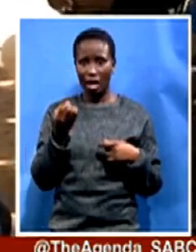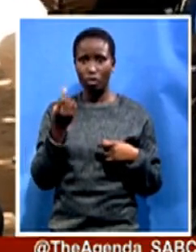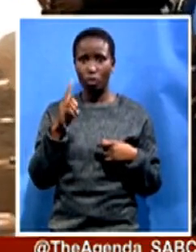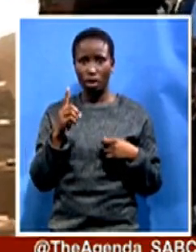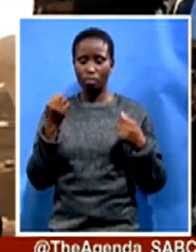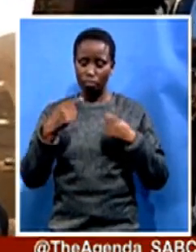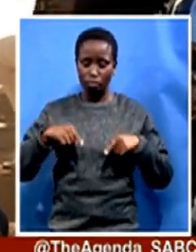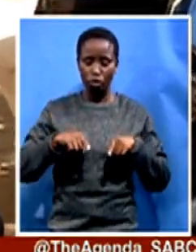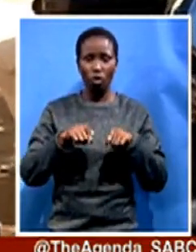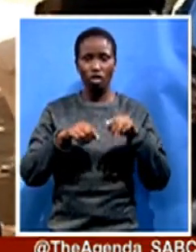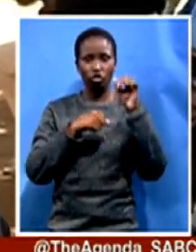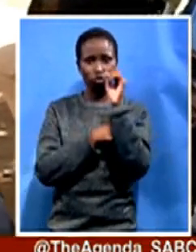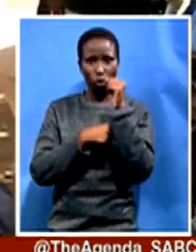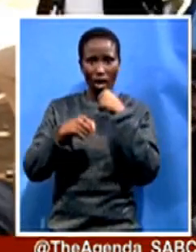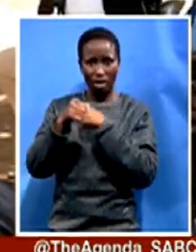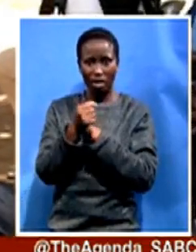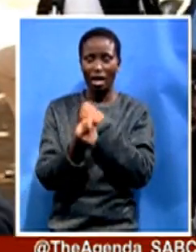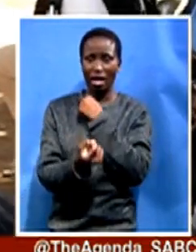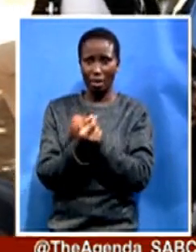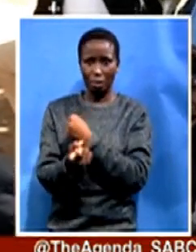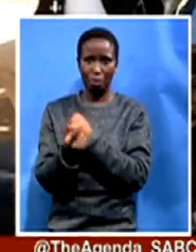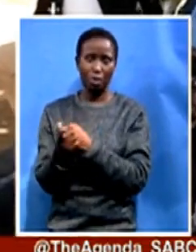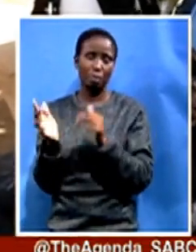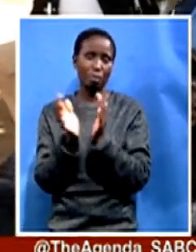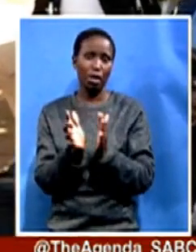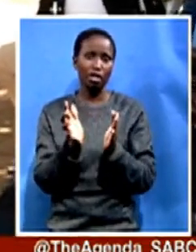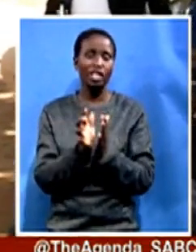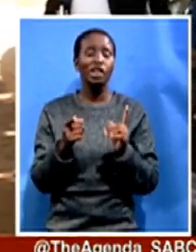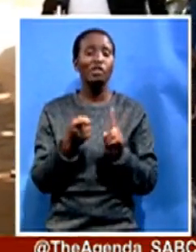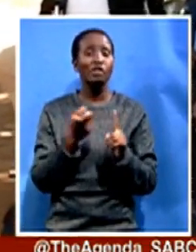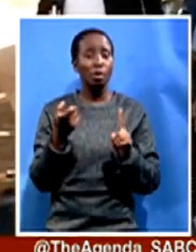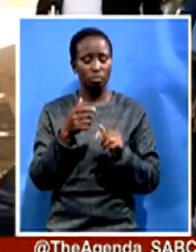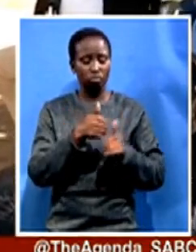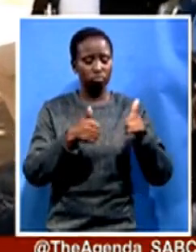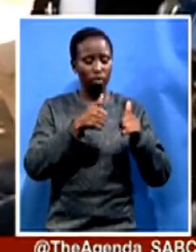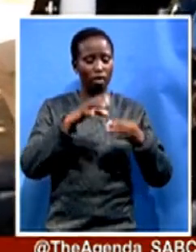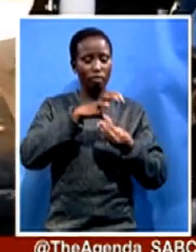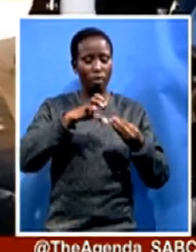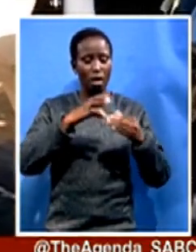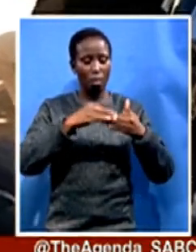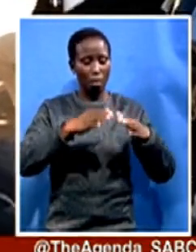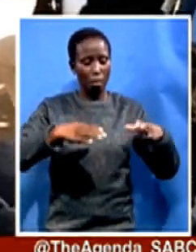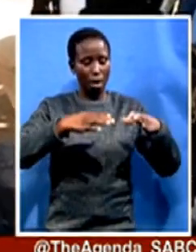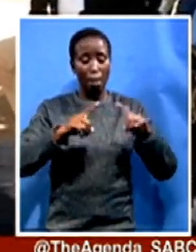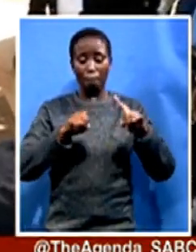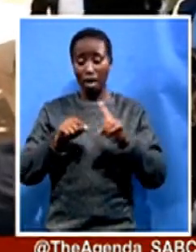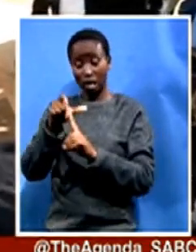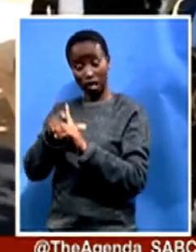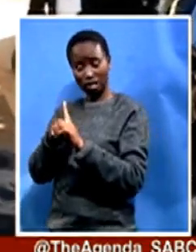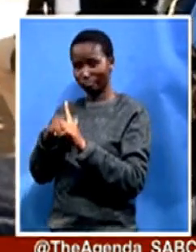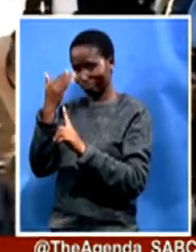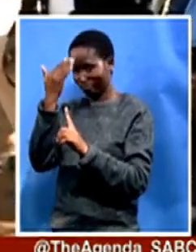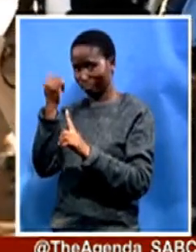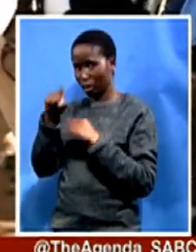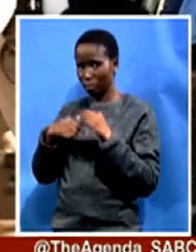held by some senior members of the royal family without him knowing about those meetings, because he still regards